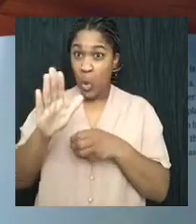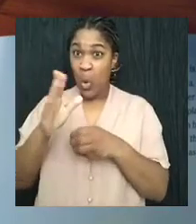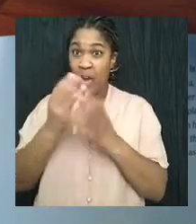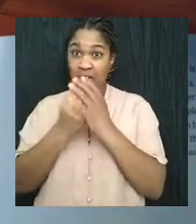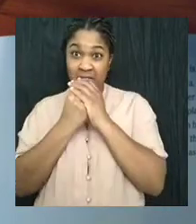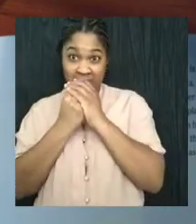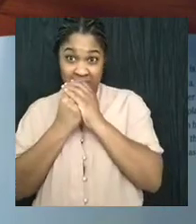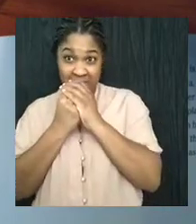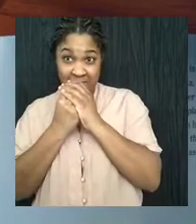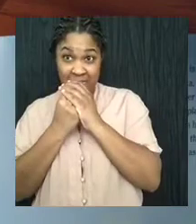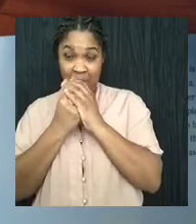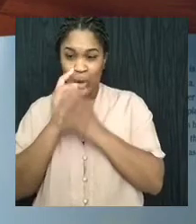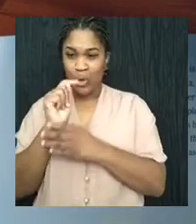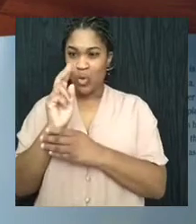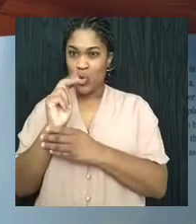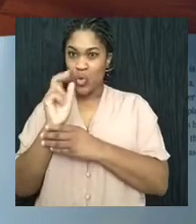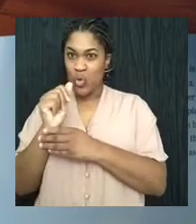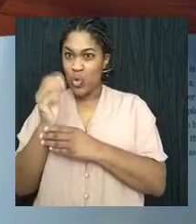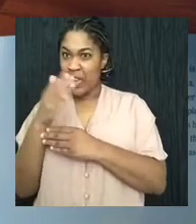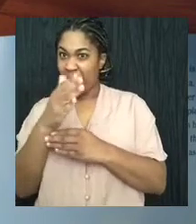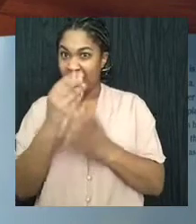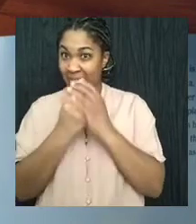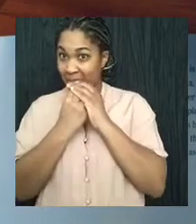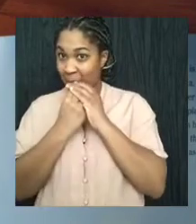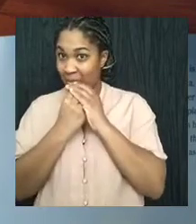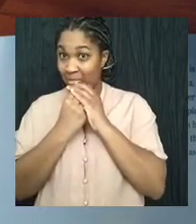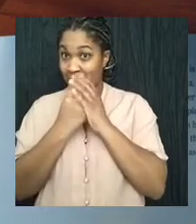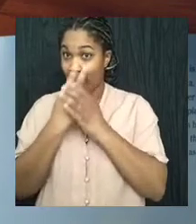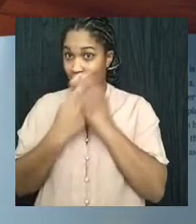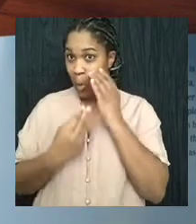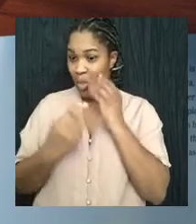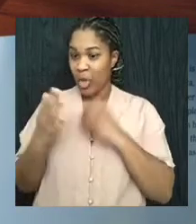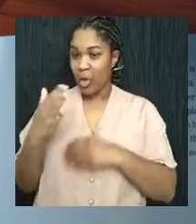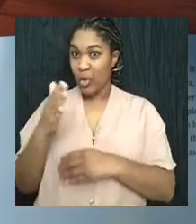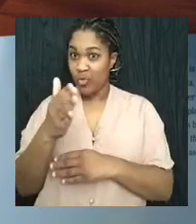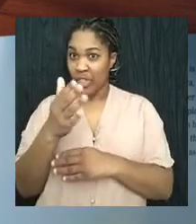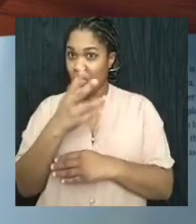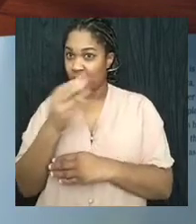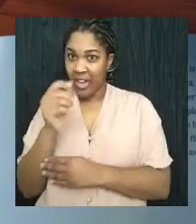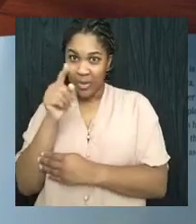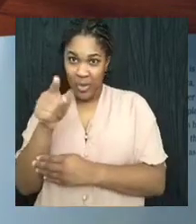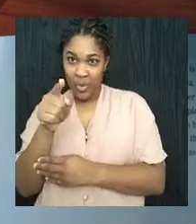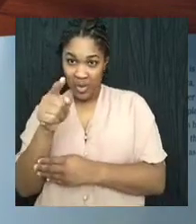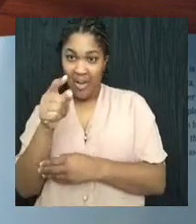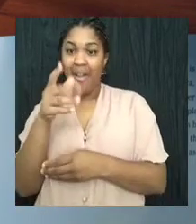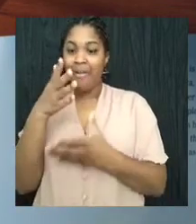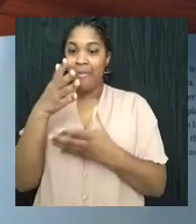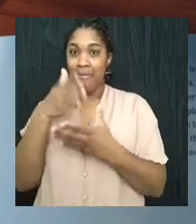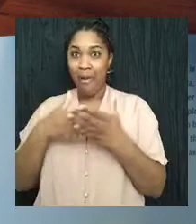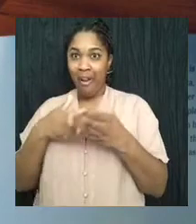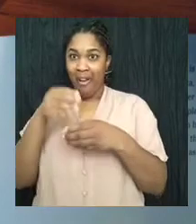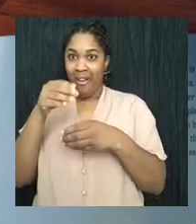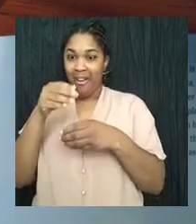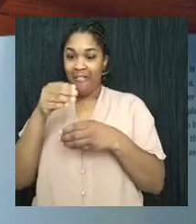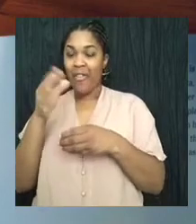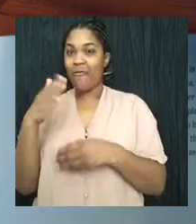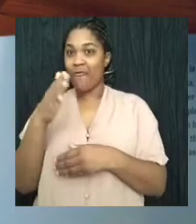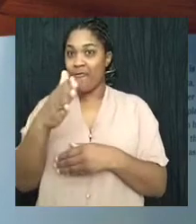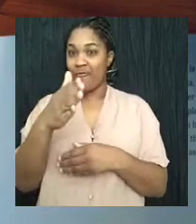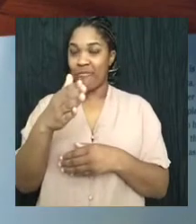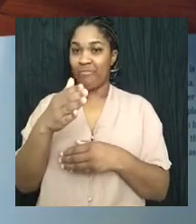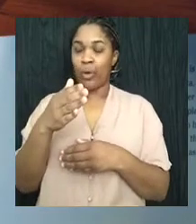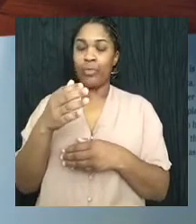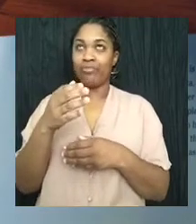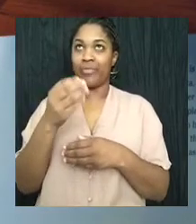sandwich. Both the tuna and you are part of a food chain that began with a tiny